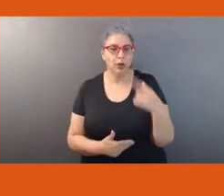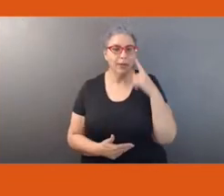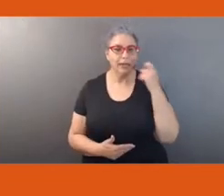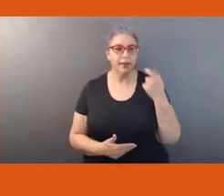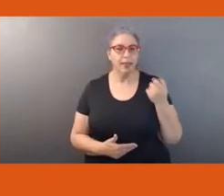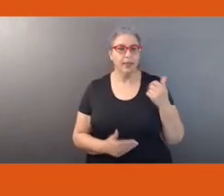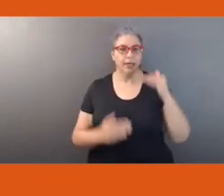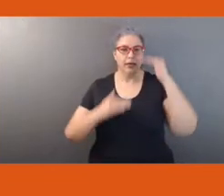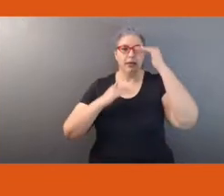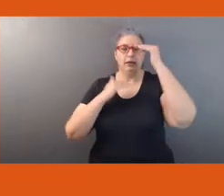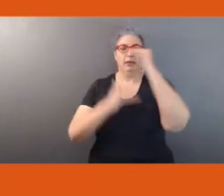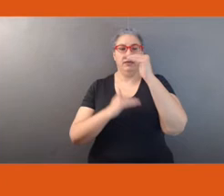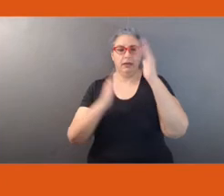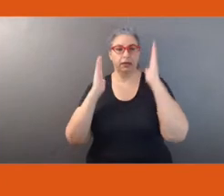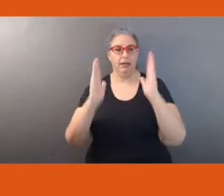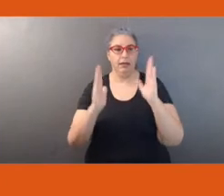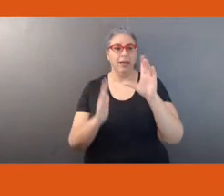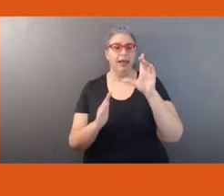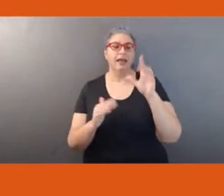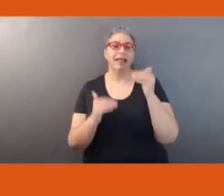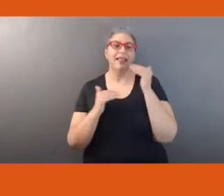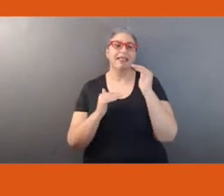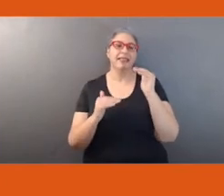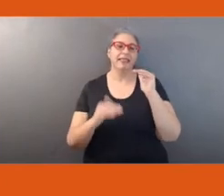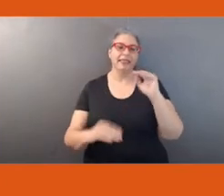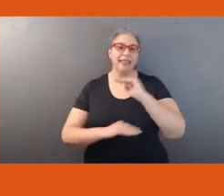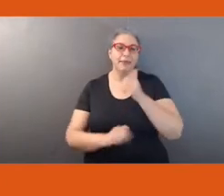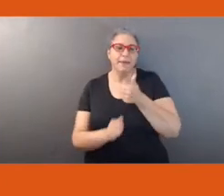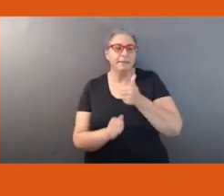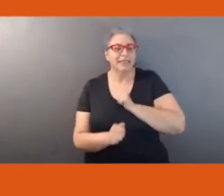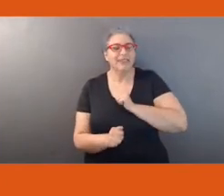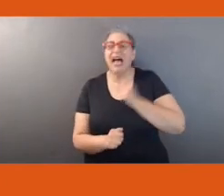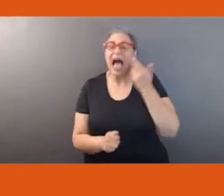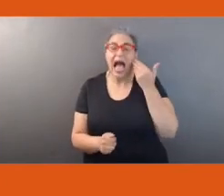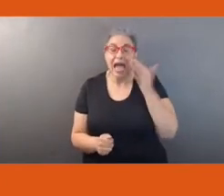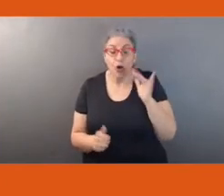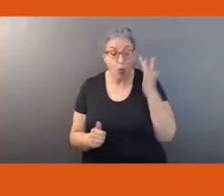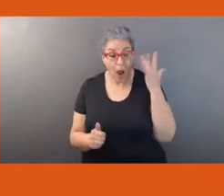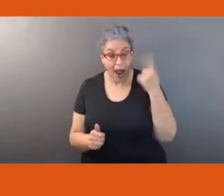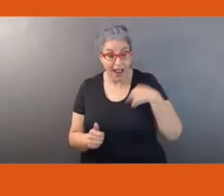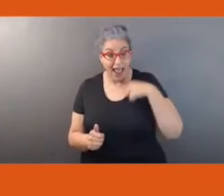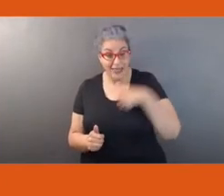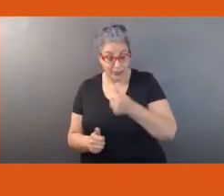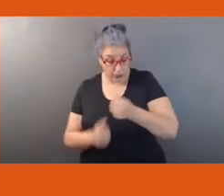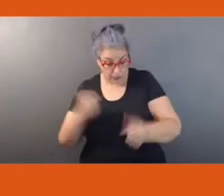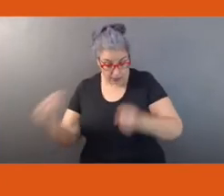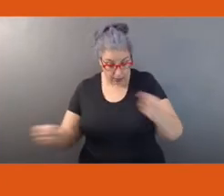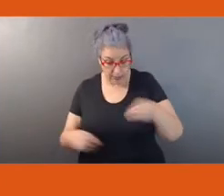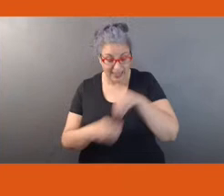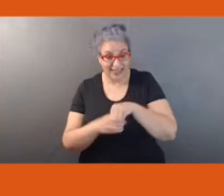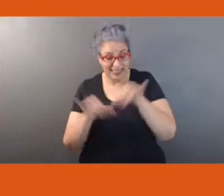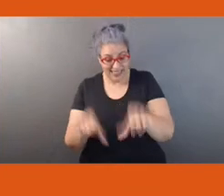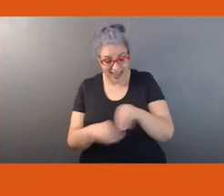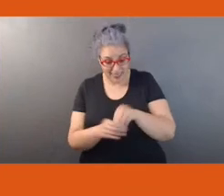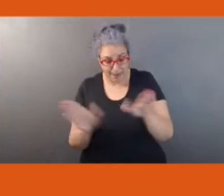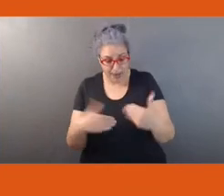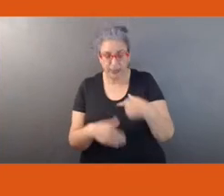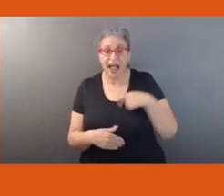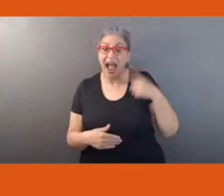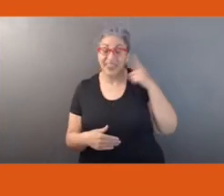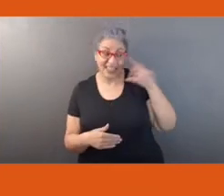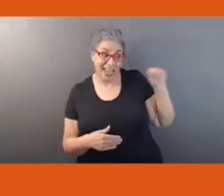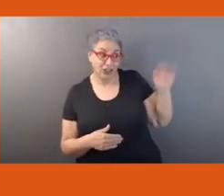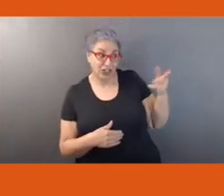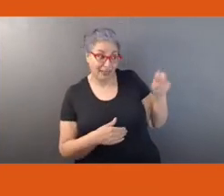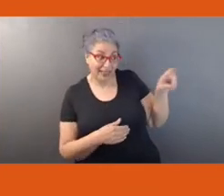I don't understand why we need to be in a box. I think Angelique can cast any ethnicity, any kind of, you